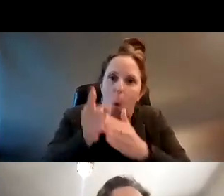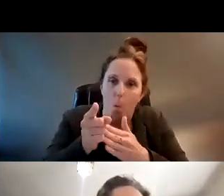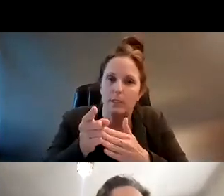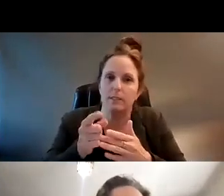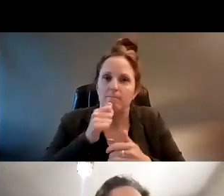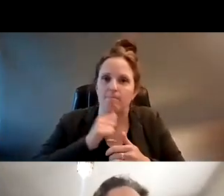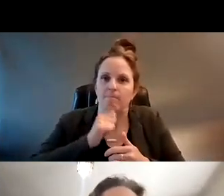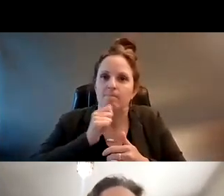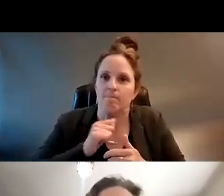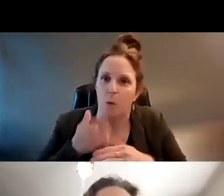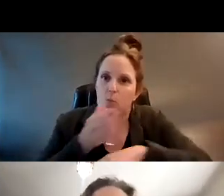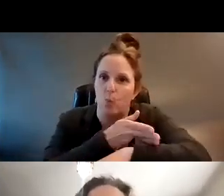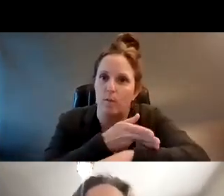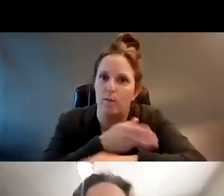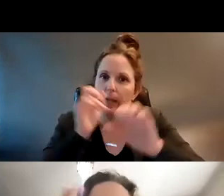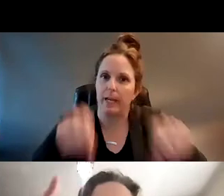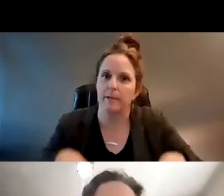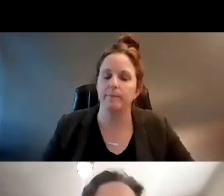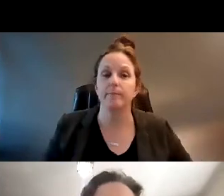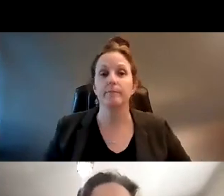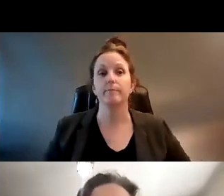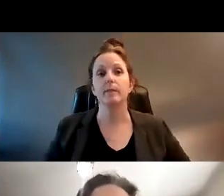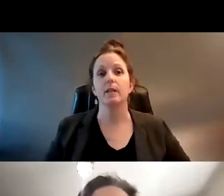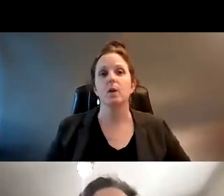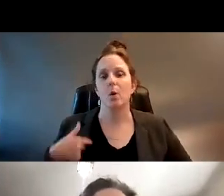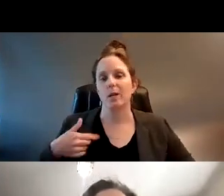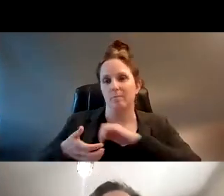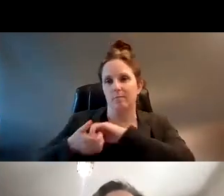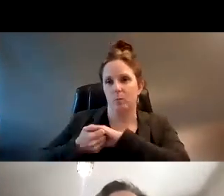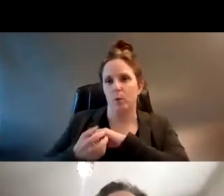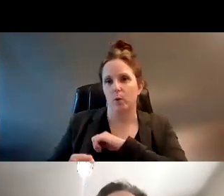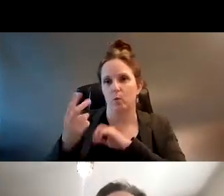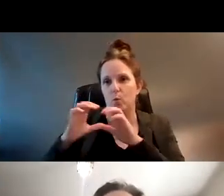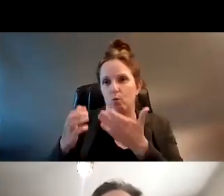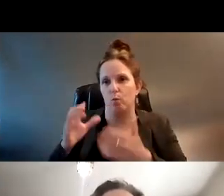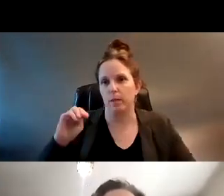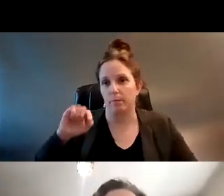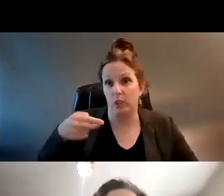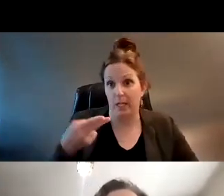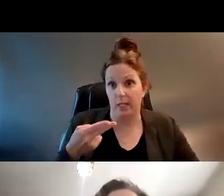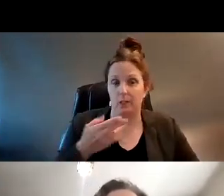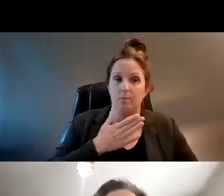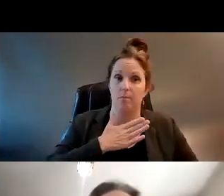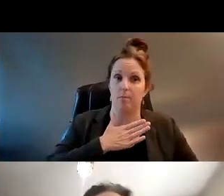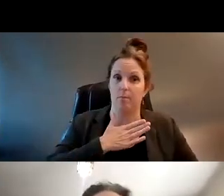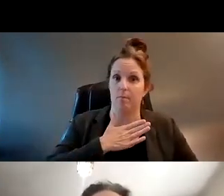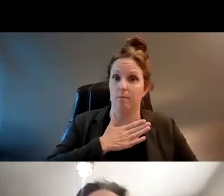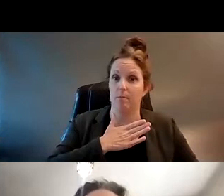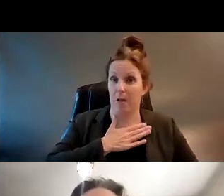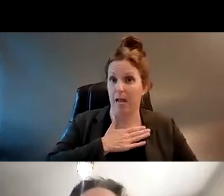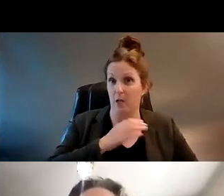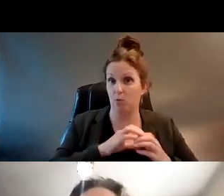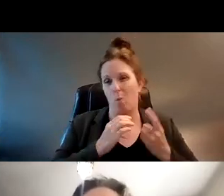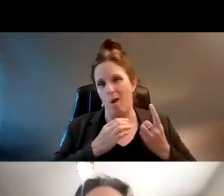So what we did was we are actually collaborating with two other groups at Mass General. My group, one of my